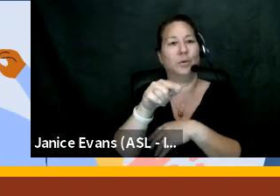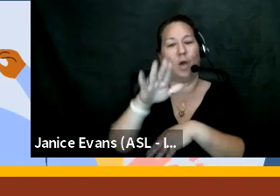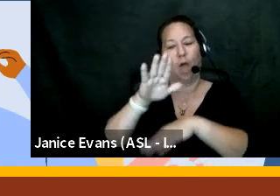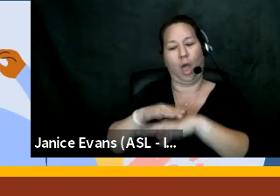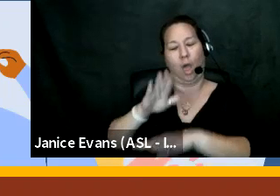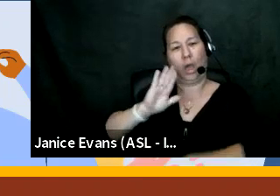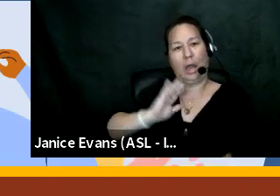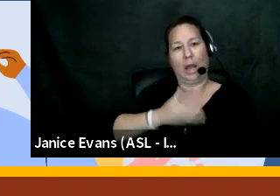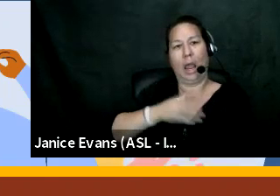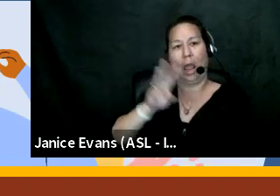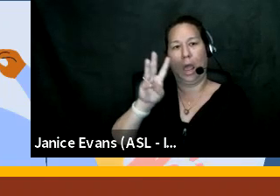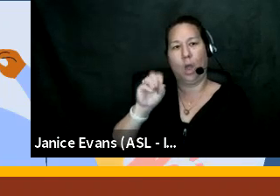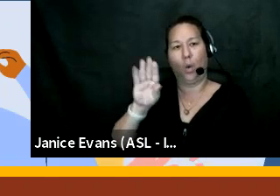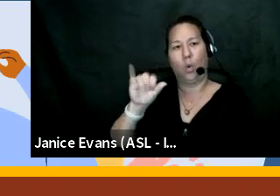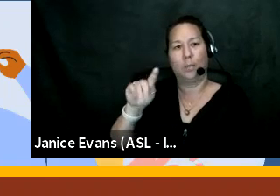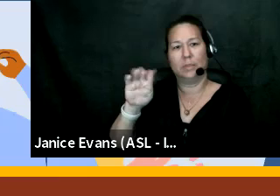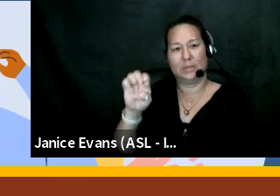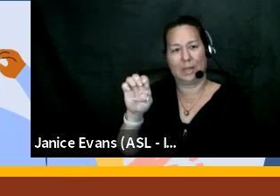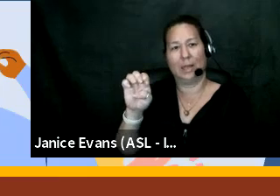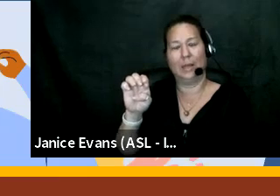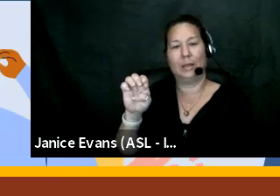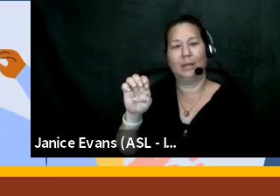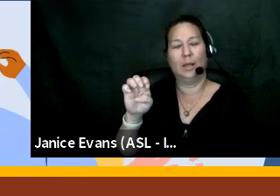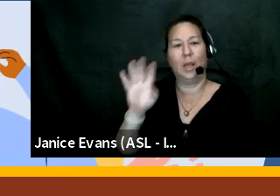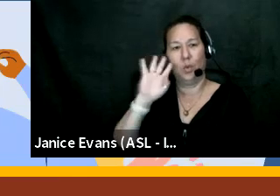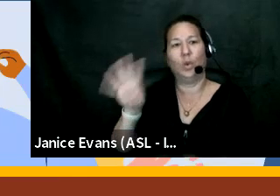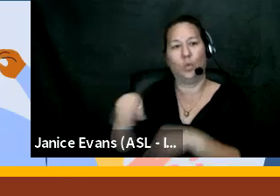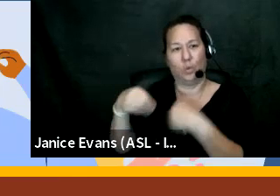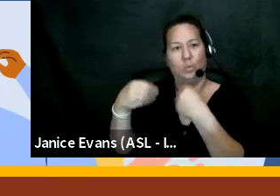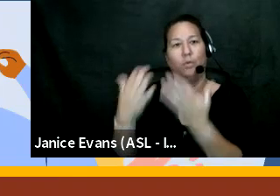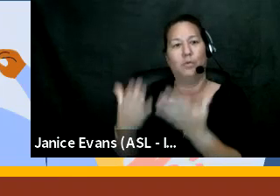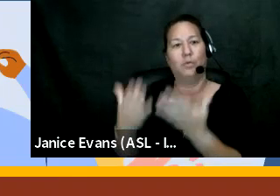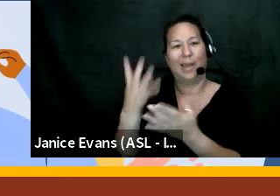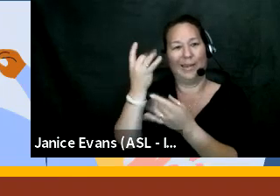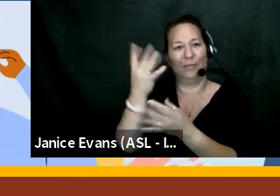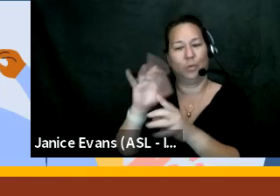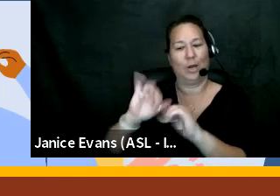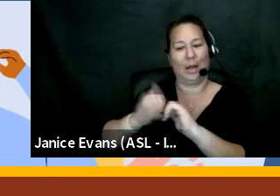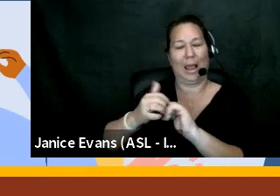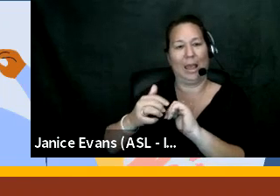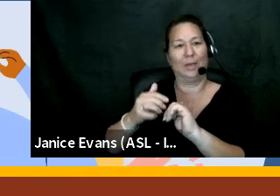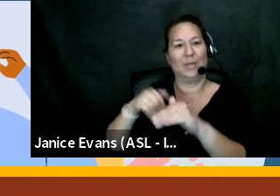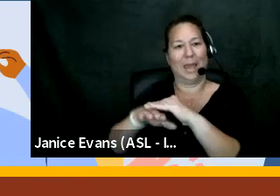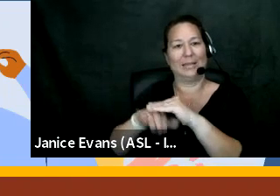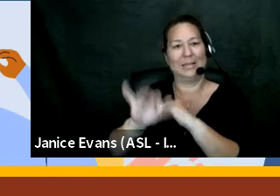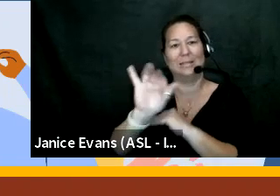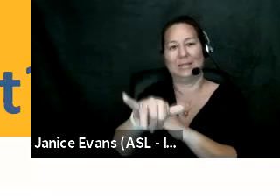website. Instructions on where to get that information will be provided at the end. Next slide.